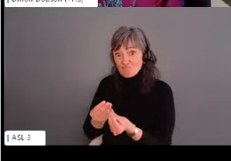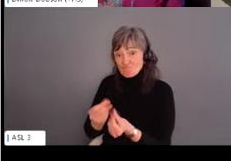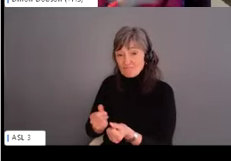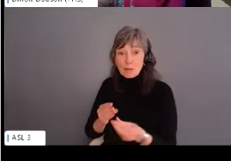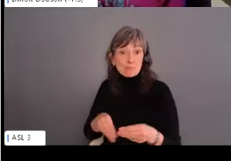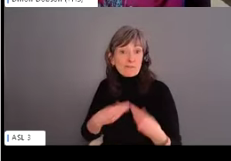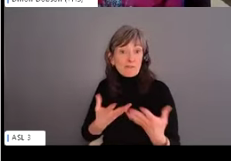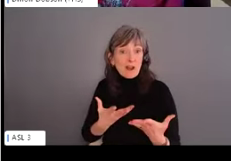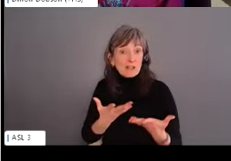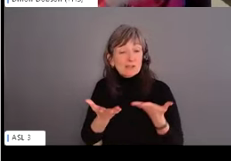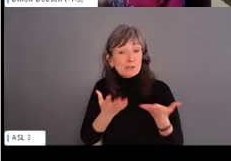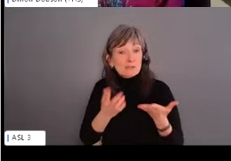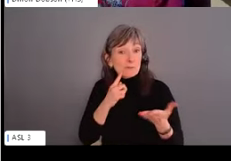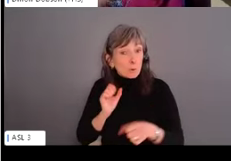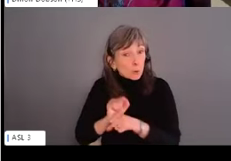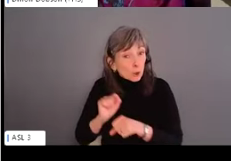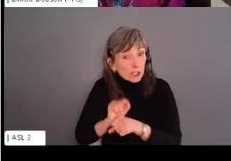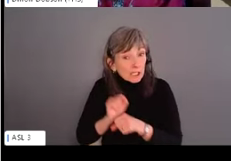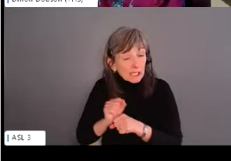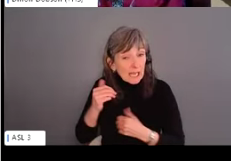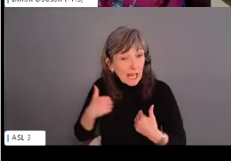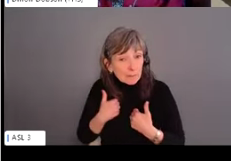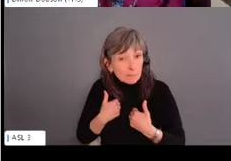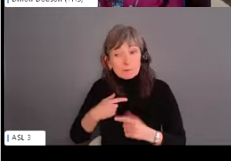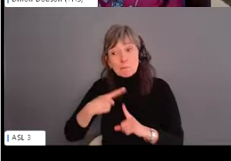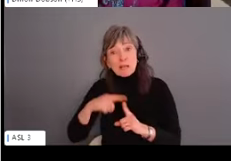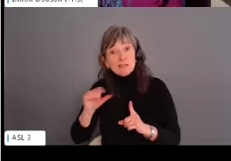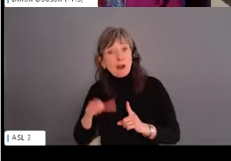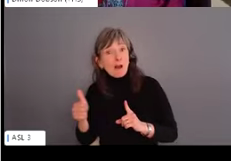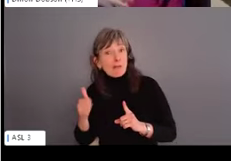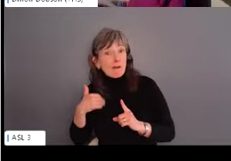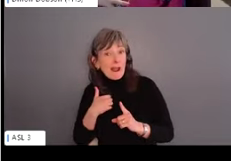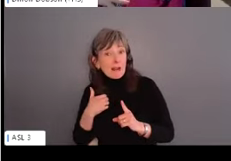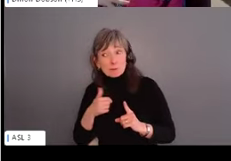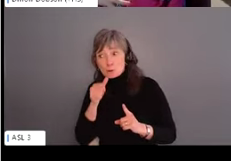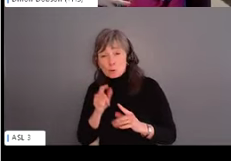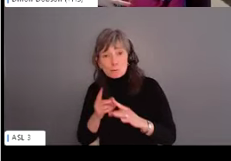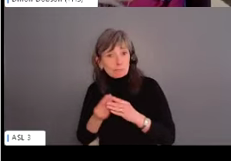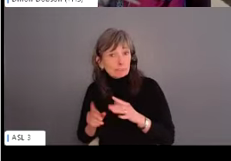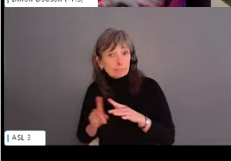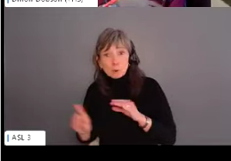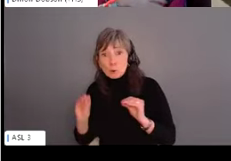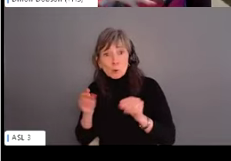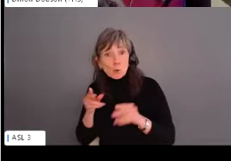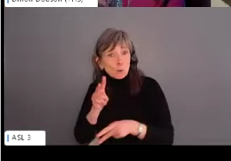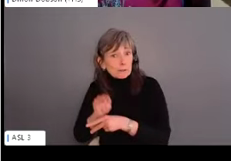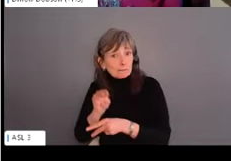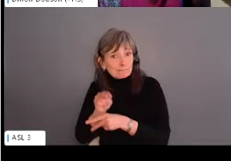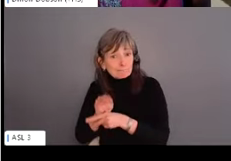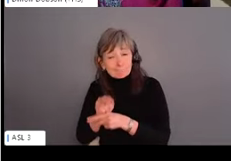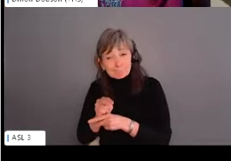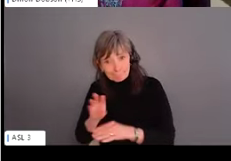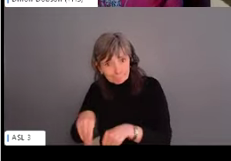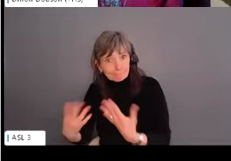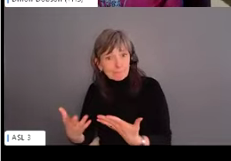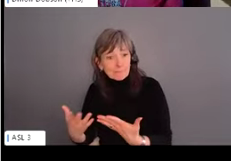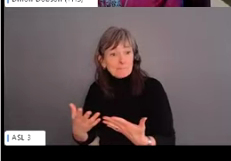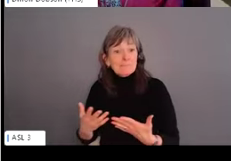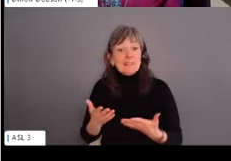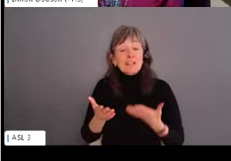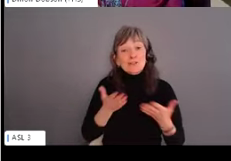working animals, but other strays and other forms of animals that were in Toronto at that time. But the services also were being extended